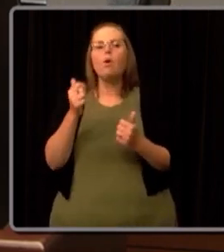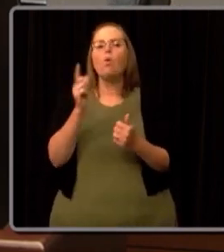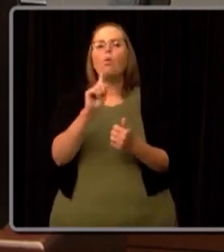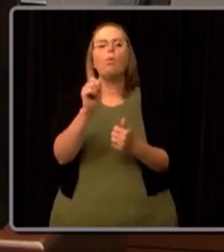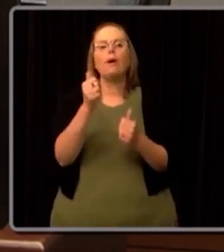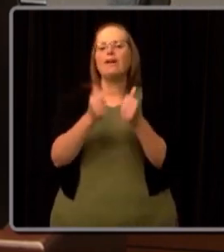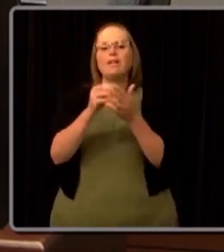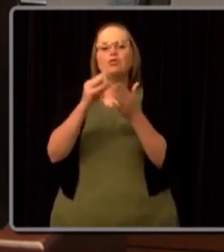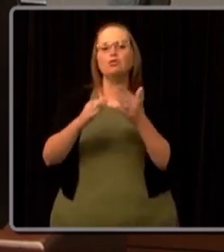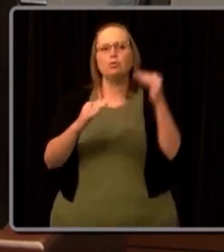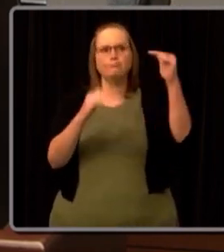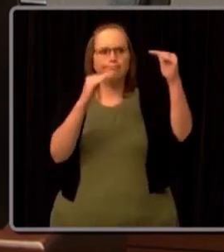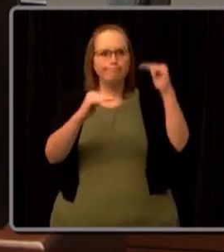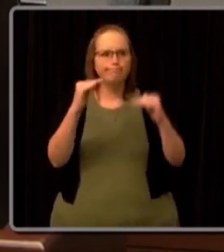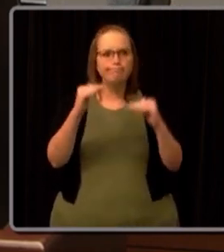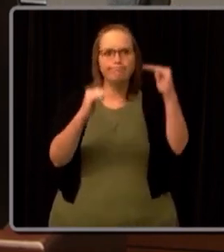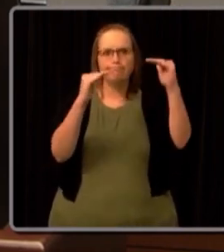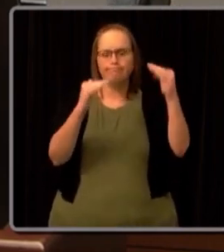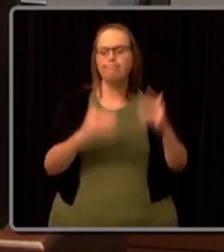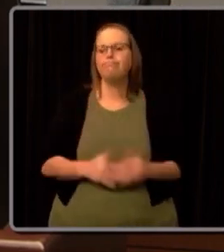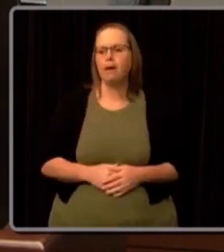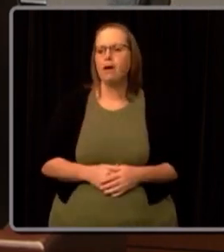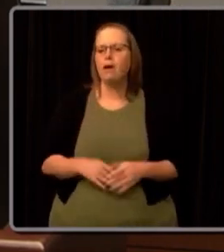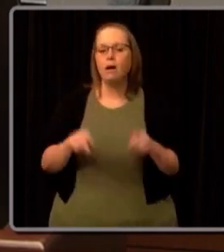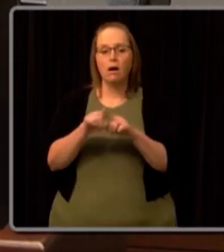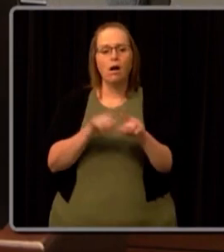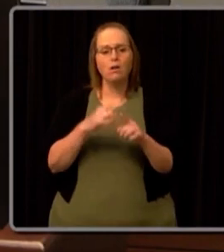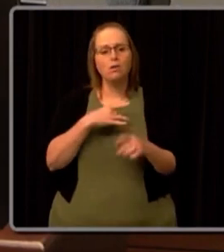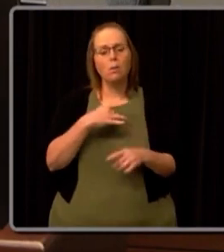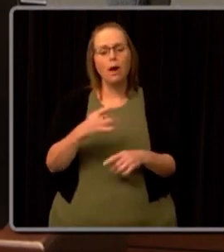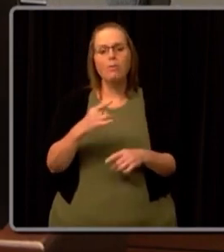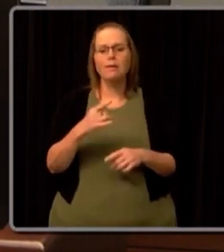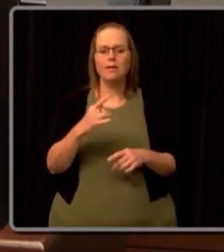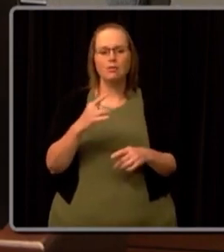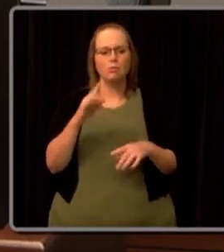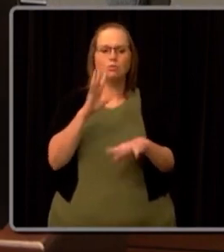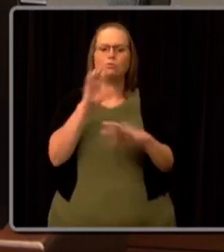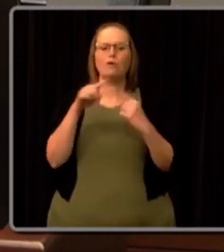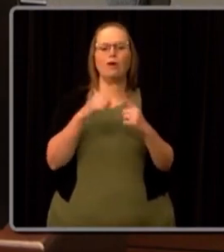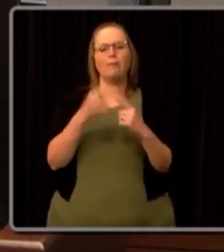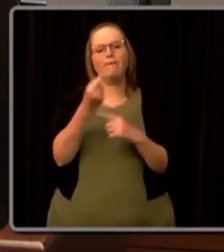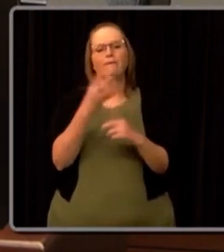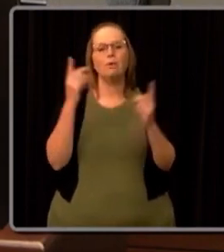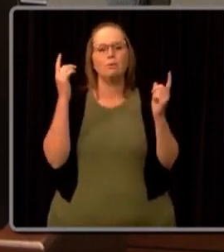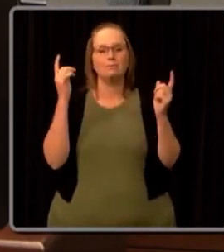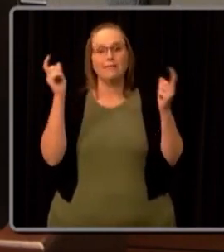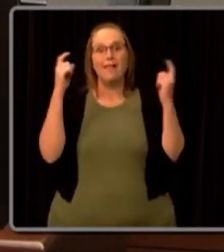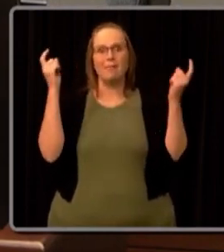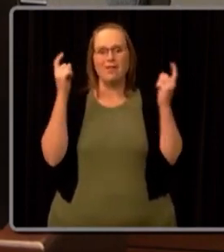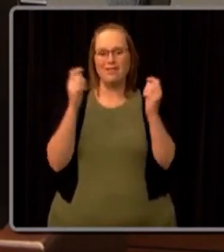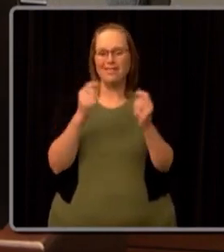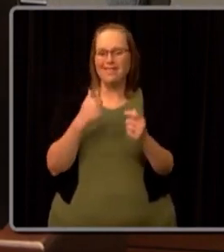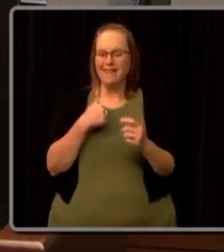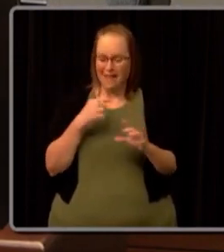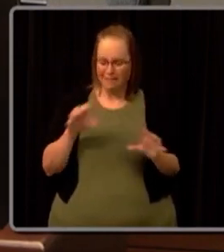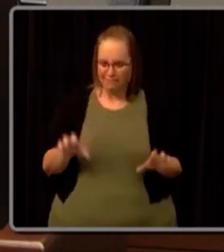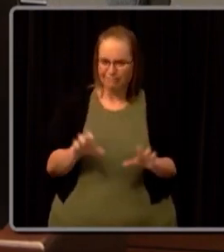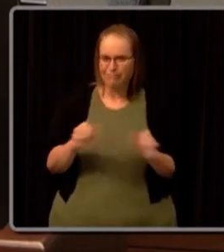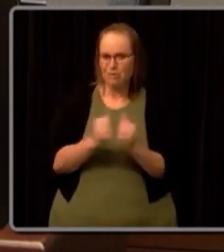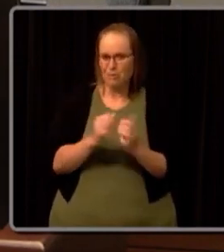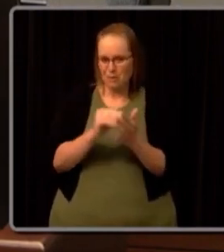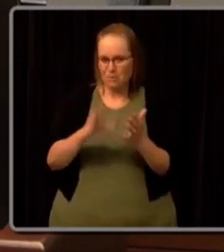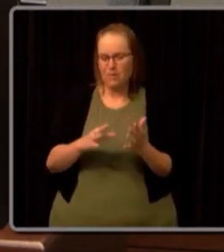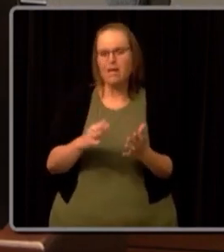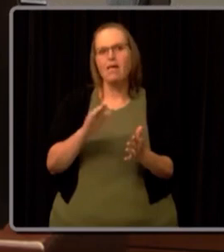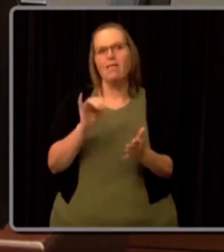and where they still need to go. And I'd also like to touch on a few of the celebrations that I've had with my students, because I think that that is the best part of the program